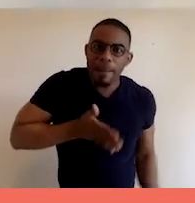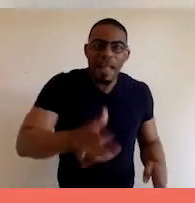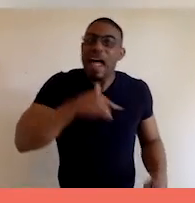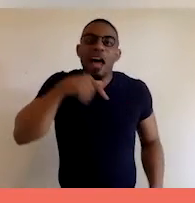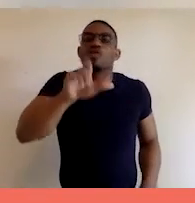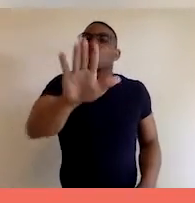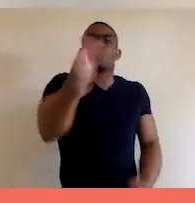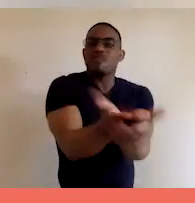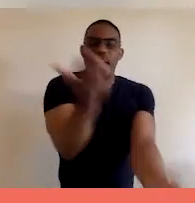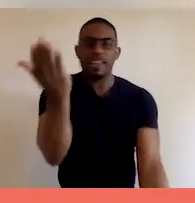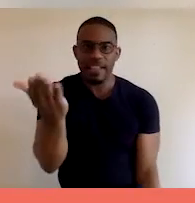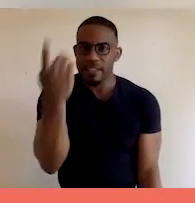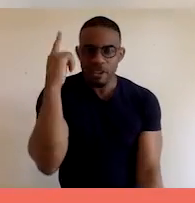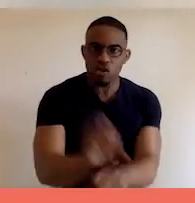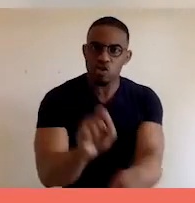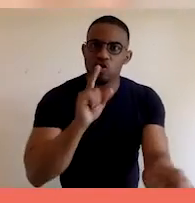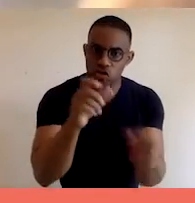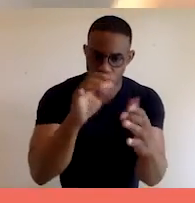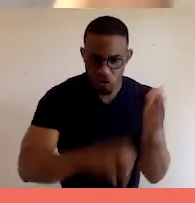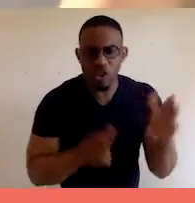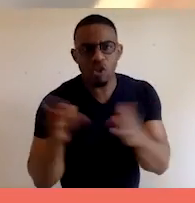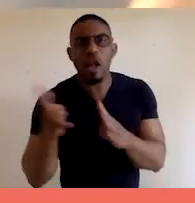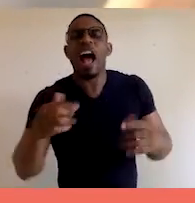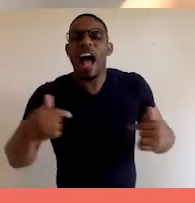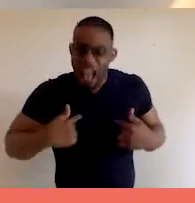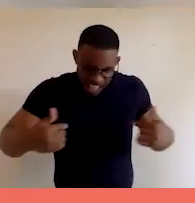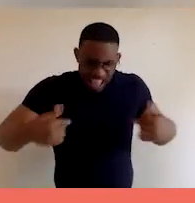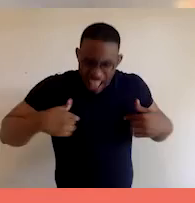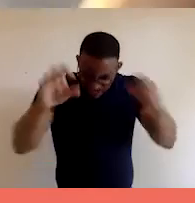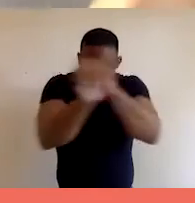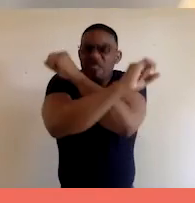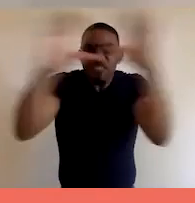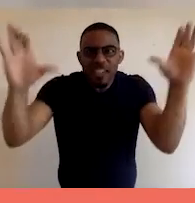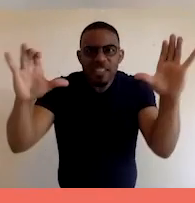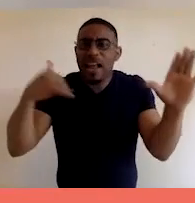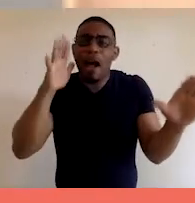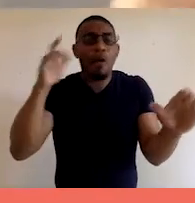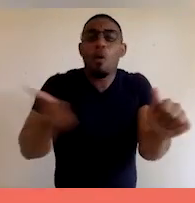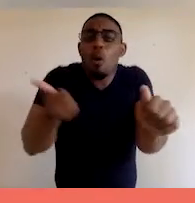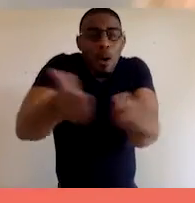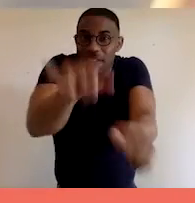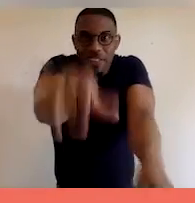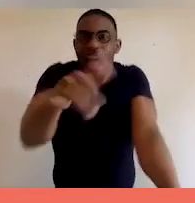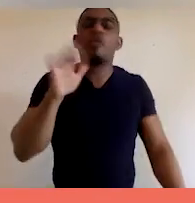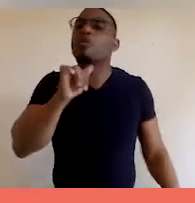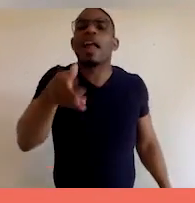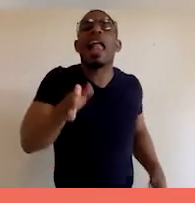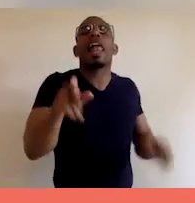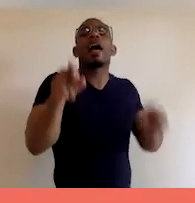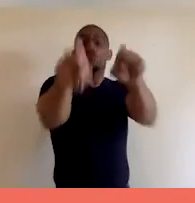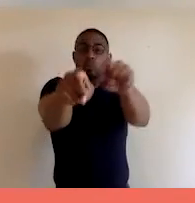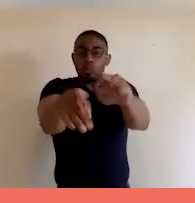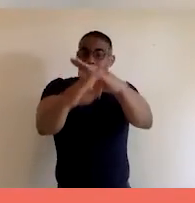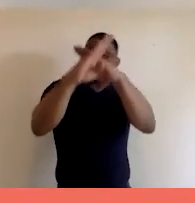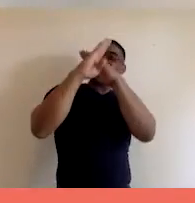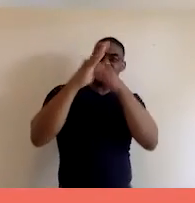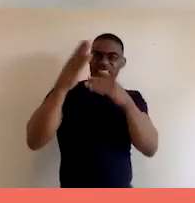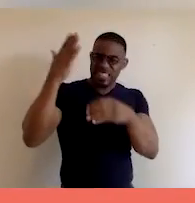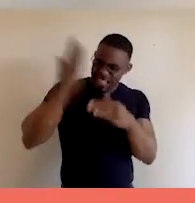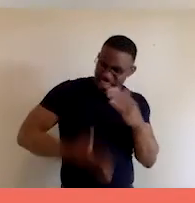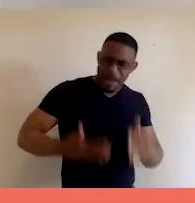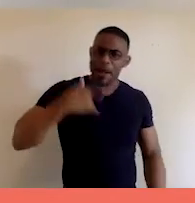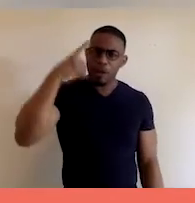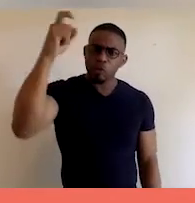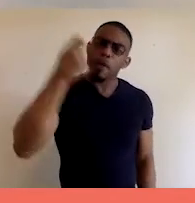don't need your validation to chase after this dream I have. I have a vision and I'm going after it. I will not allow you to end